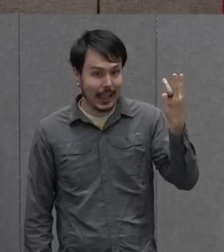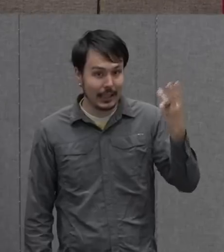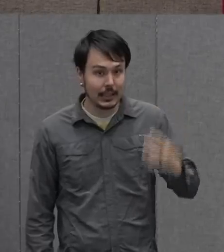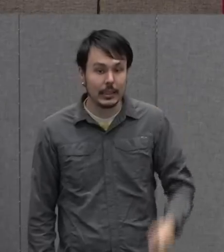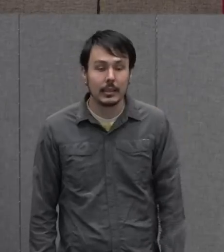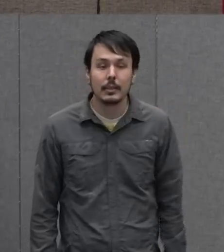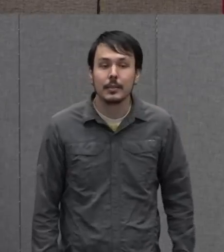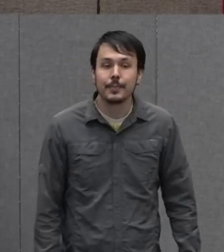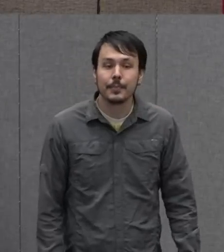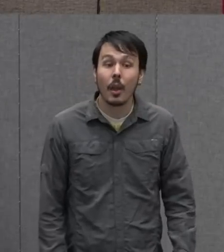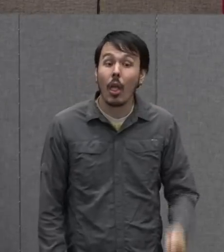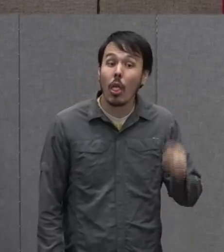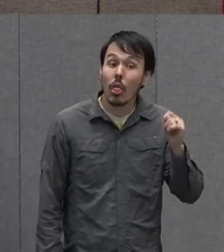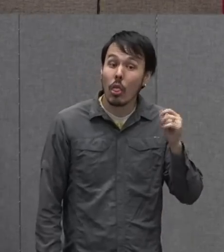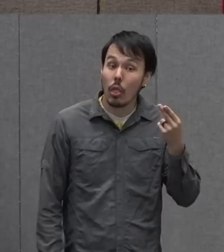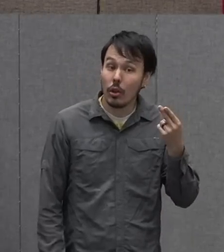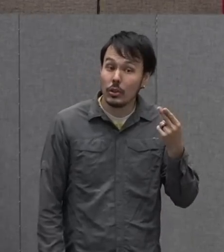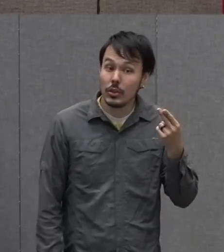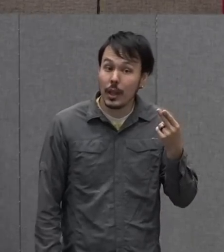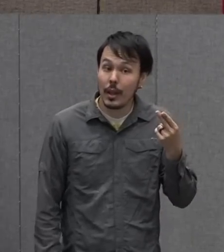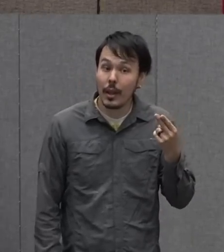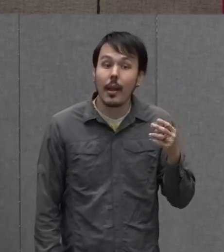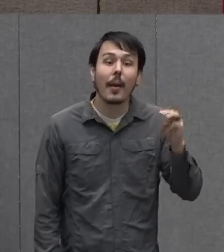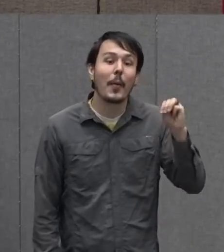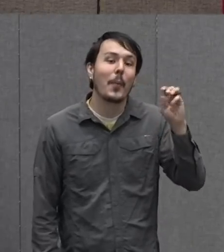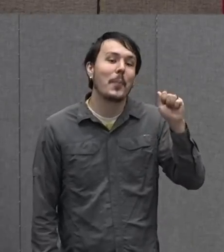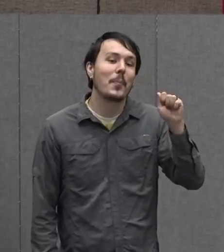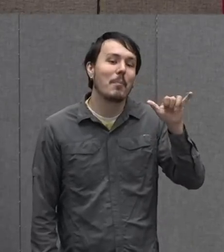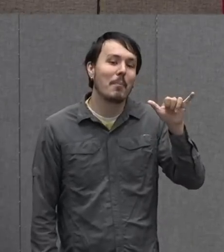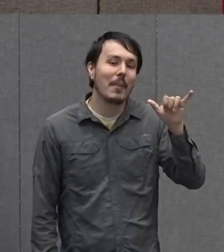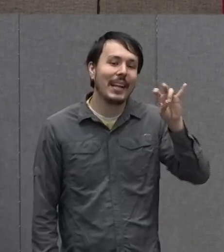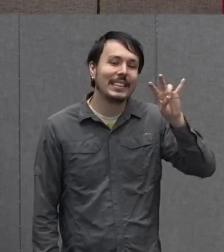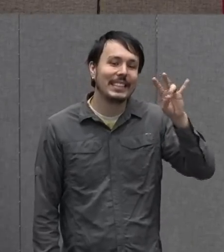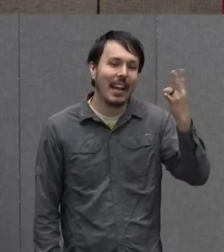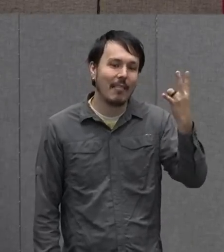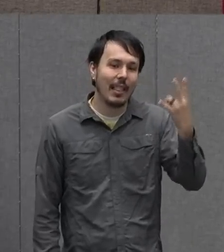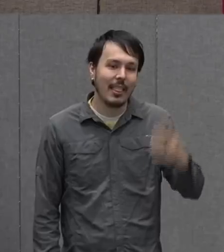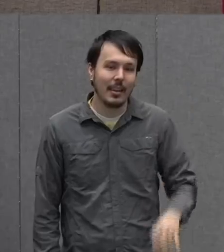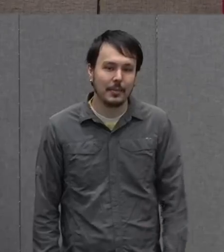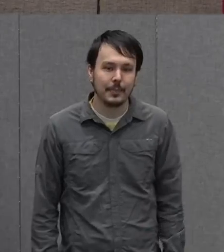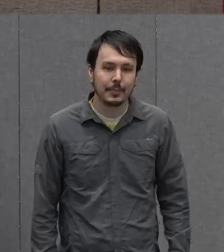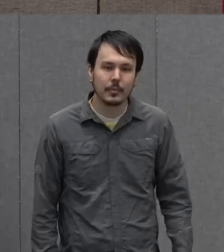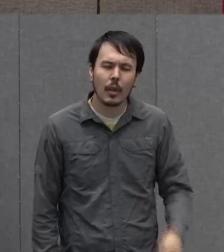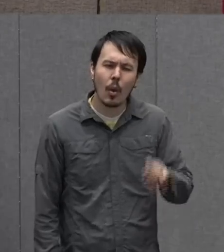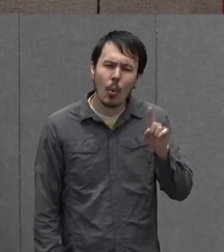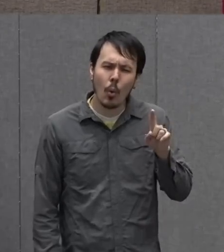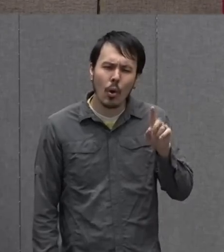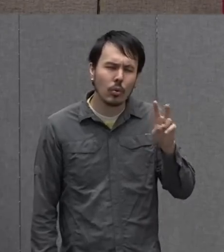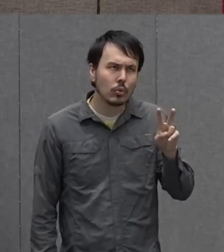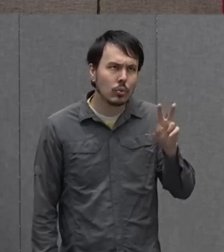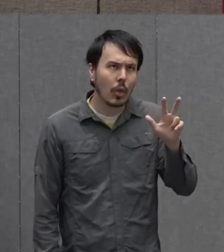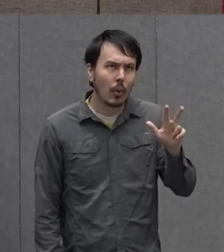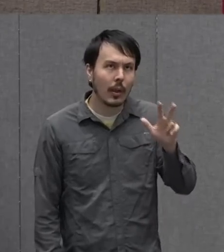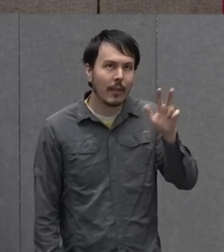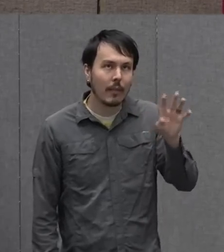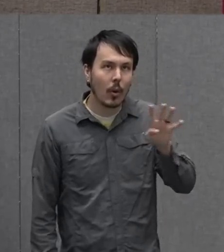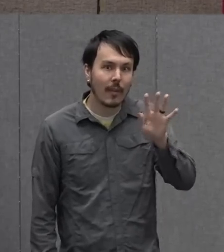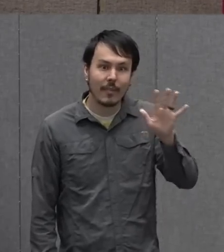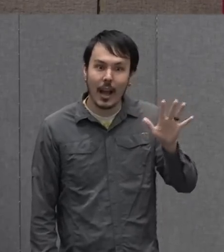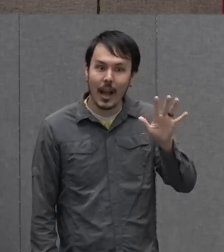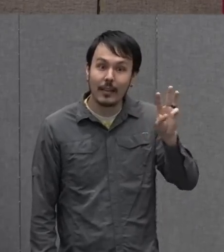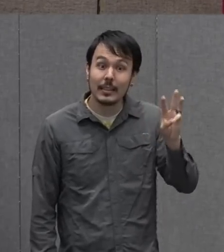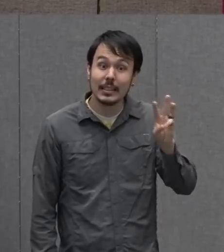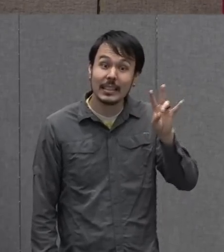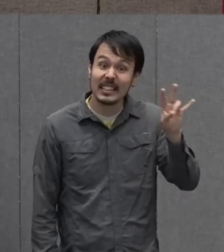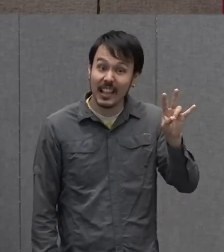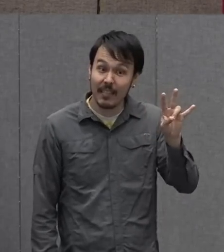Thursday, May 7th. 1, 2, 3, 4, 5, 6,